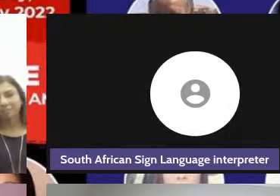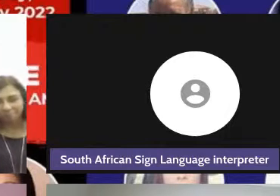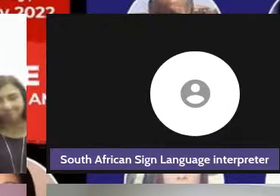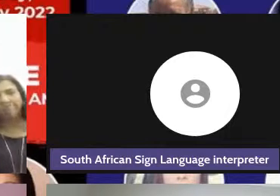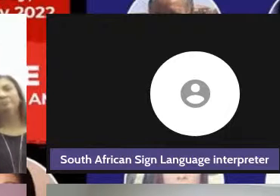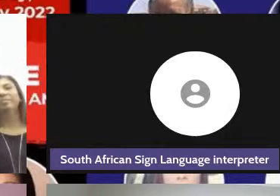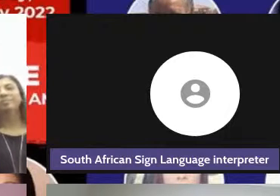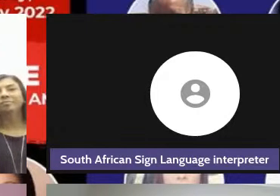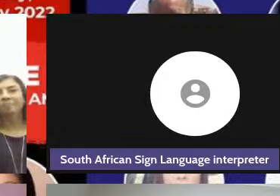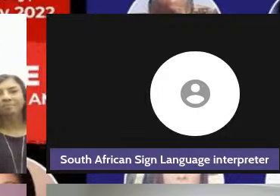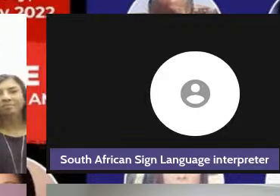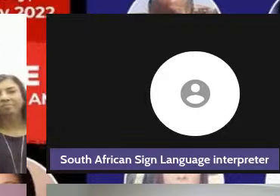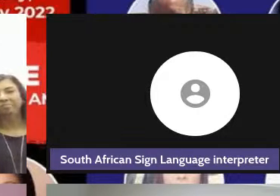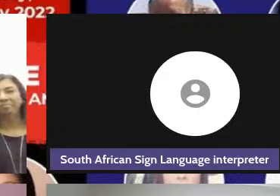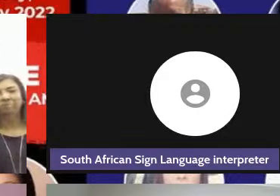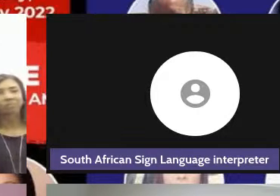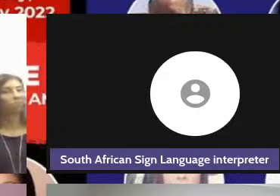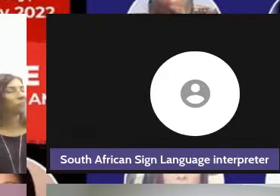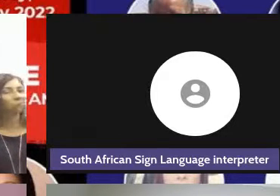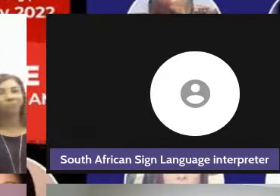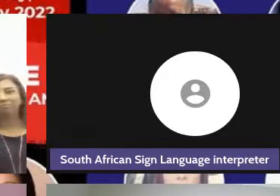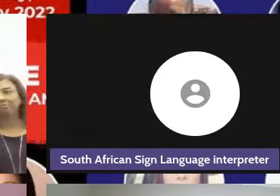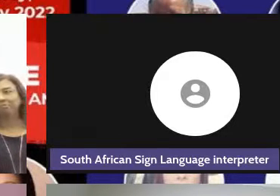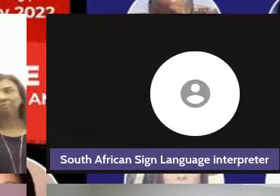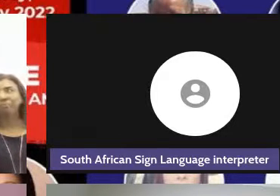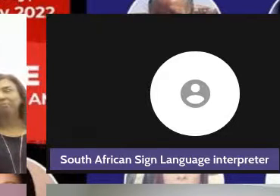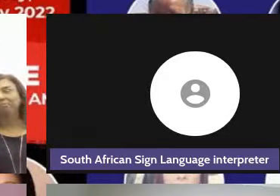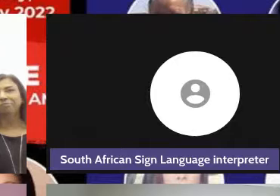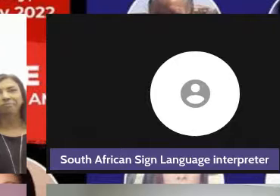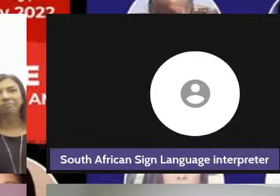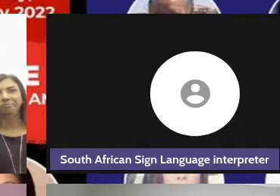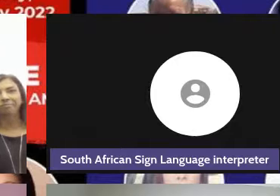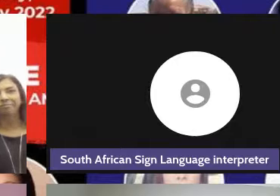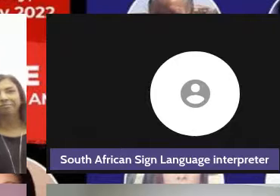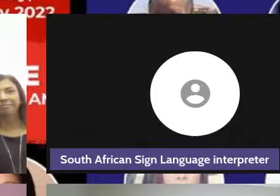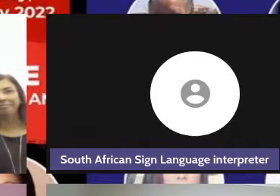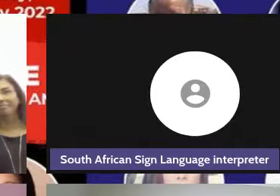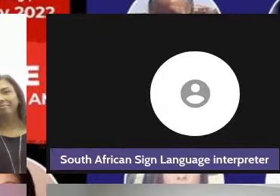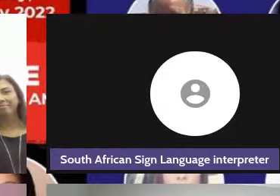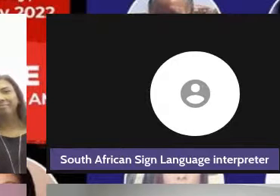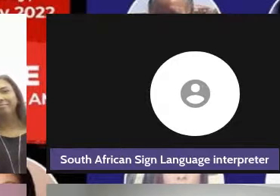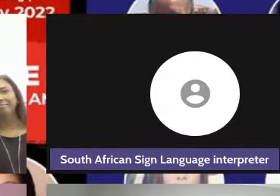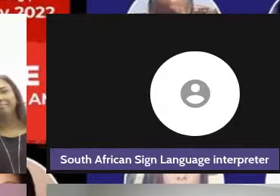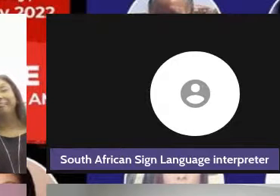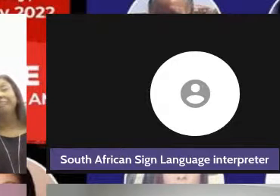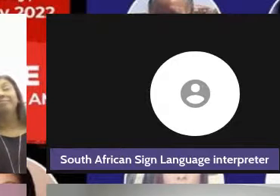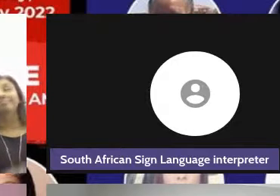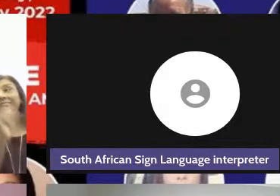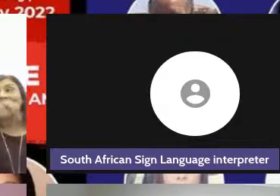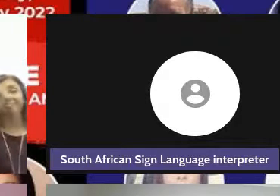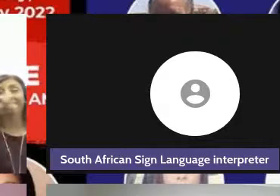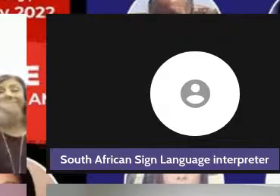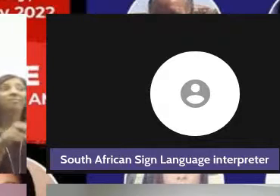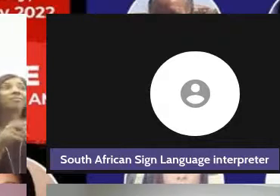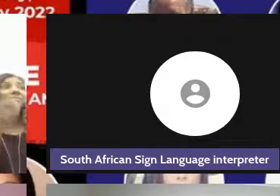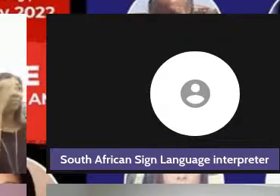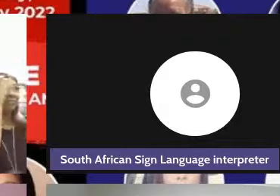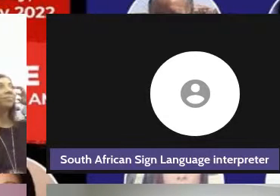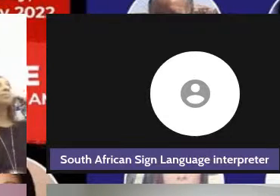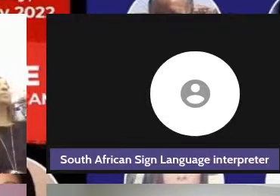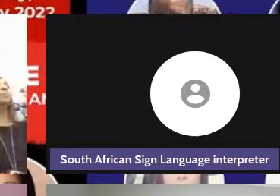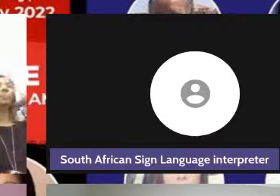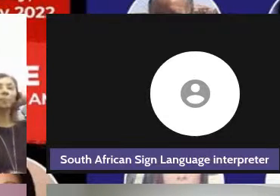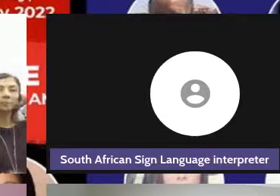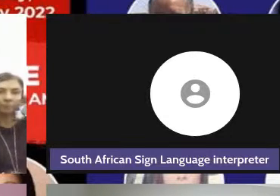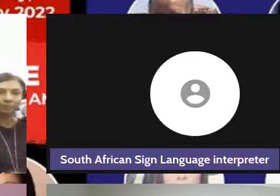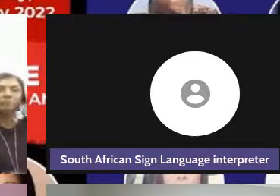sign, your sign sticks to you. Like an ID book. You're not going to change your ID book. You're not allowed to. And